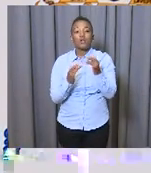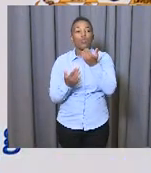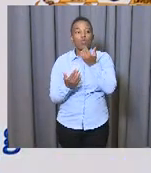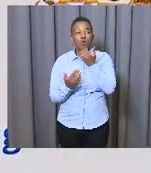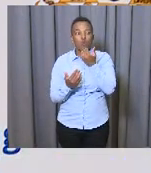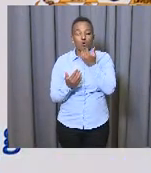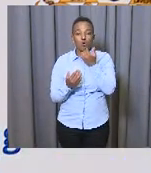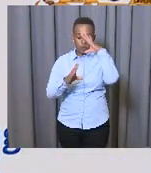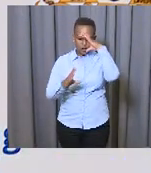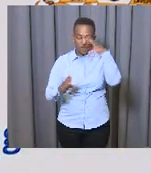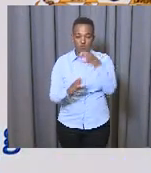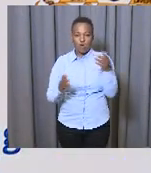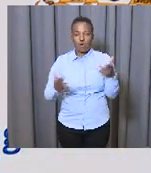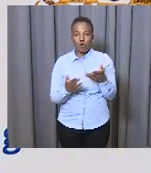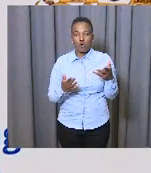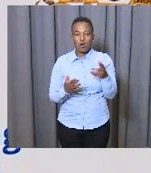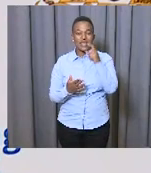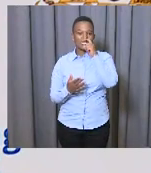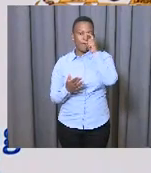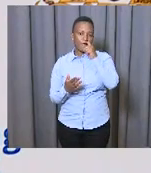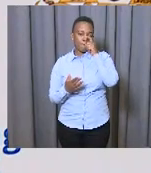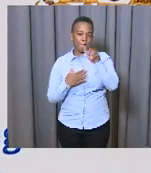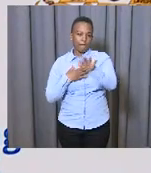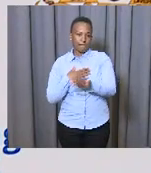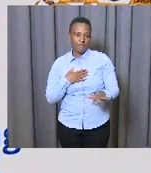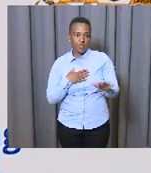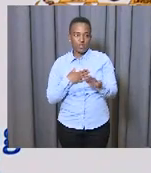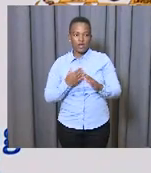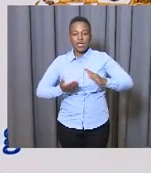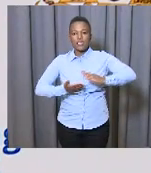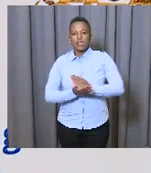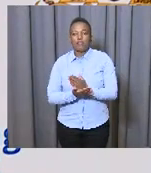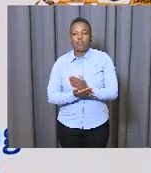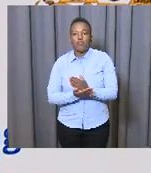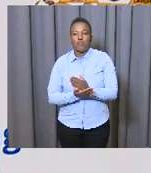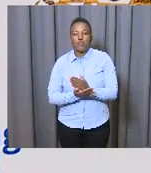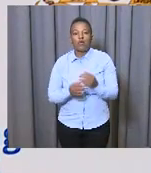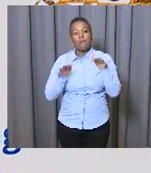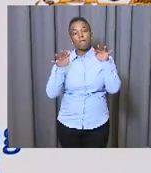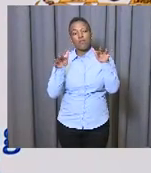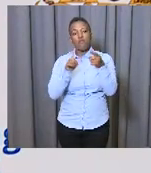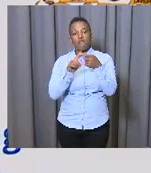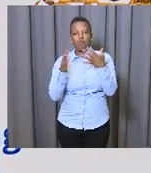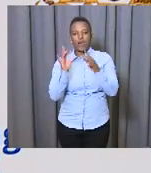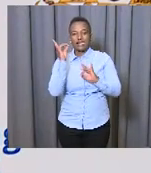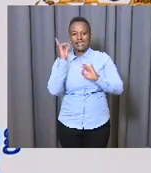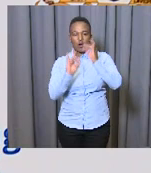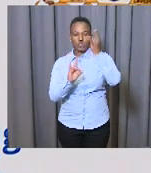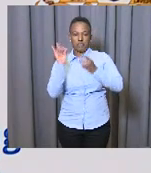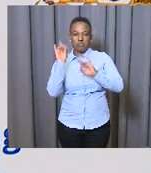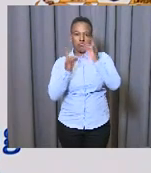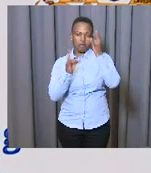concentrated in the suburban areas. In some instances, there would be people from the townships who are working